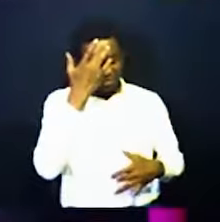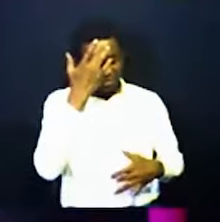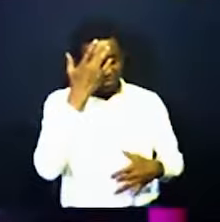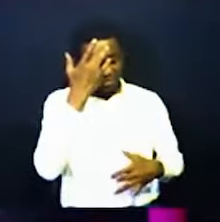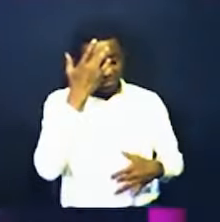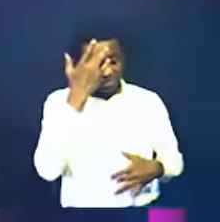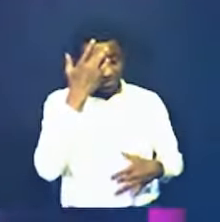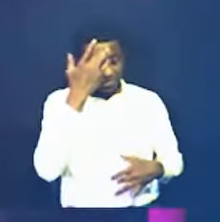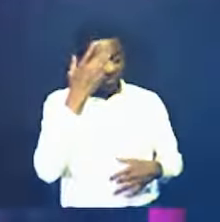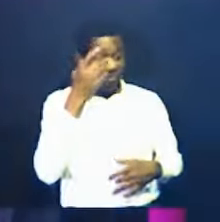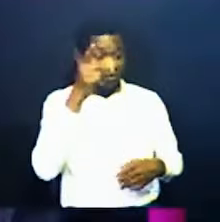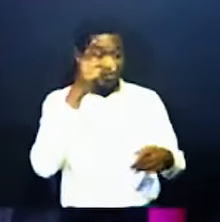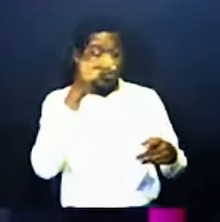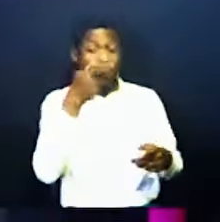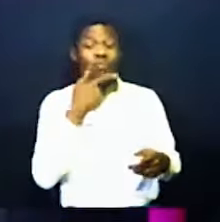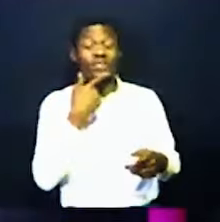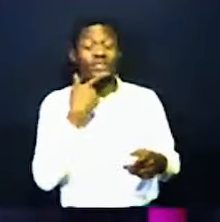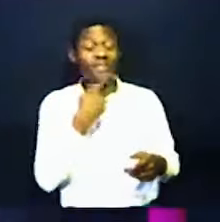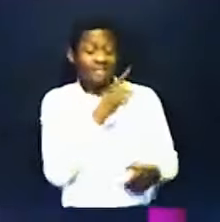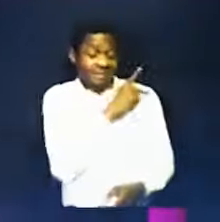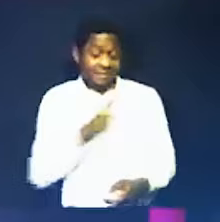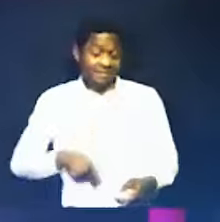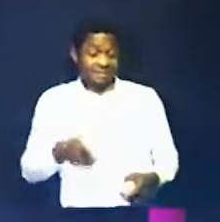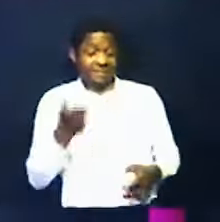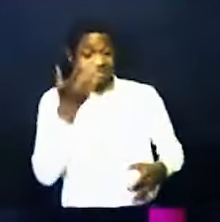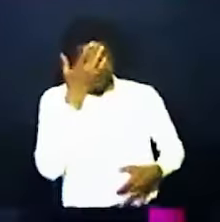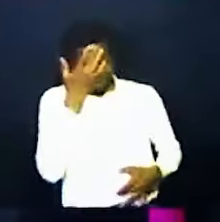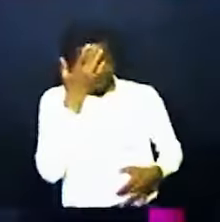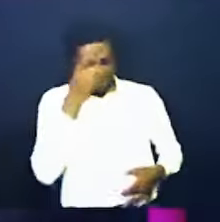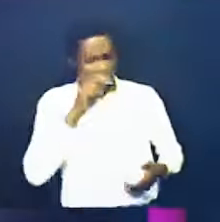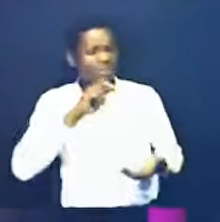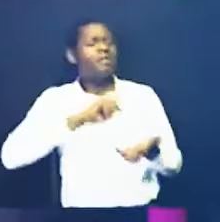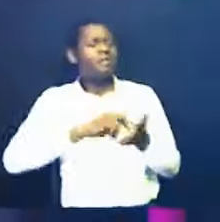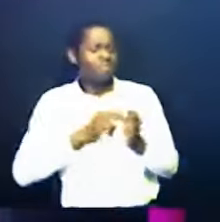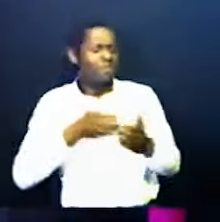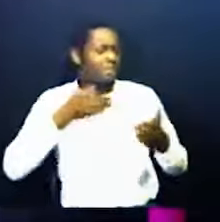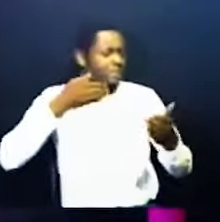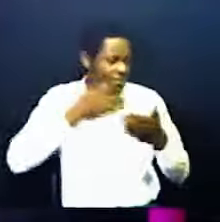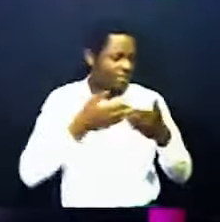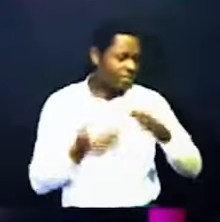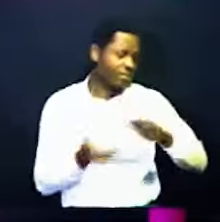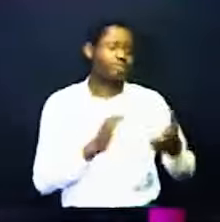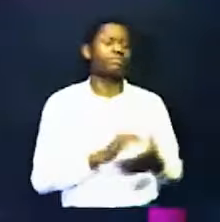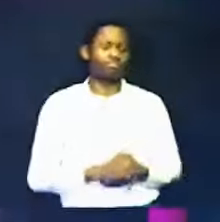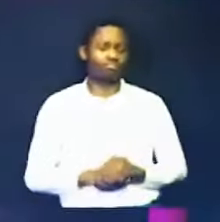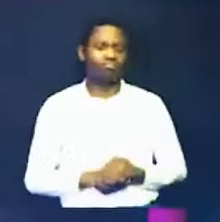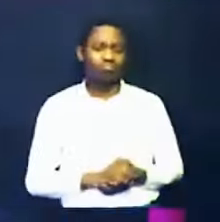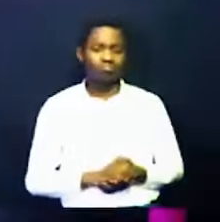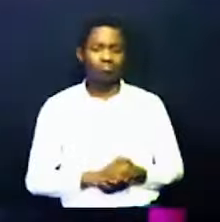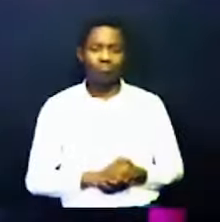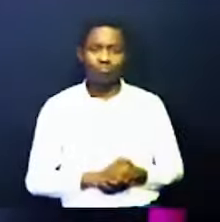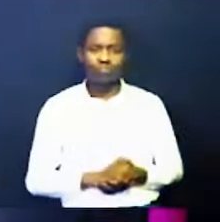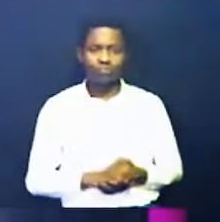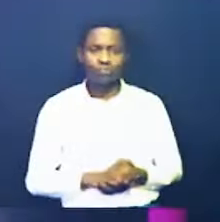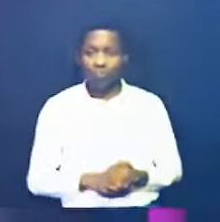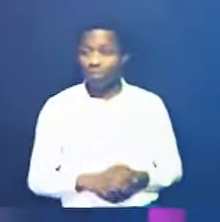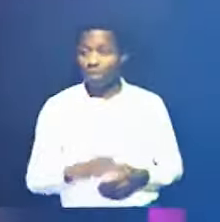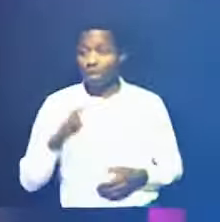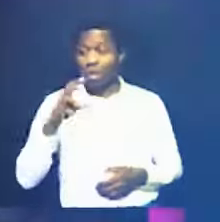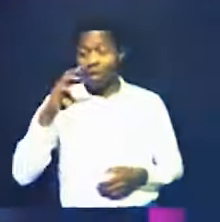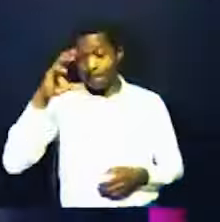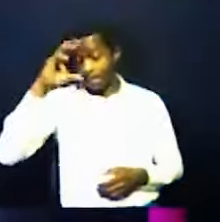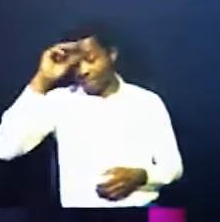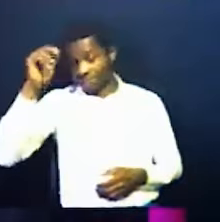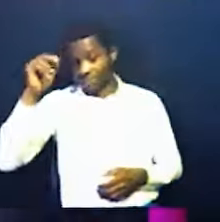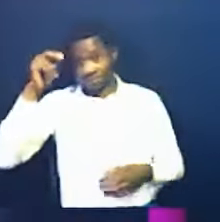about dying. And this prophet who sent the news is a great prophet,